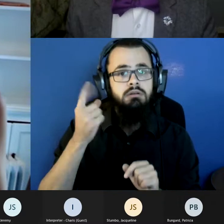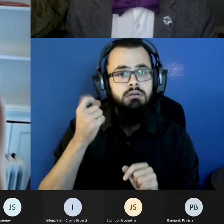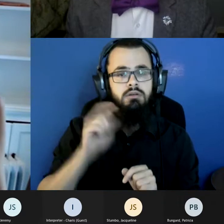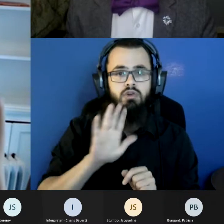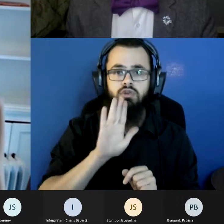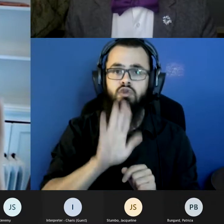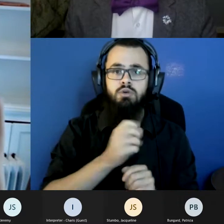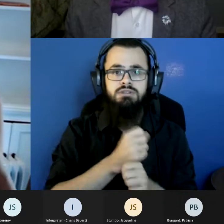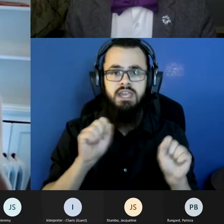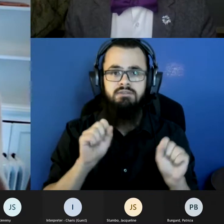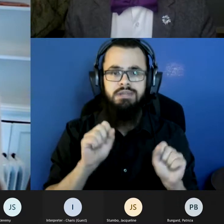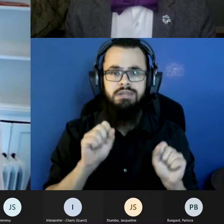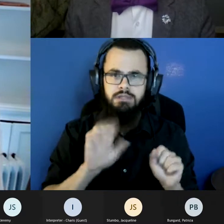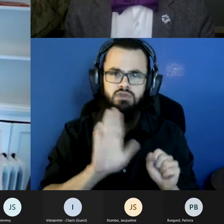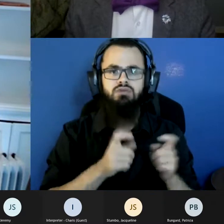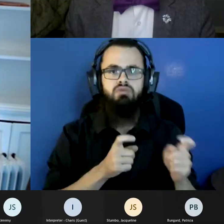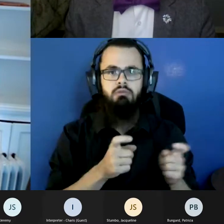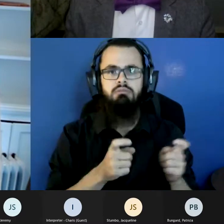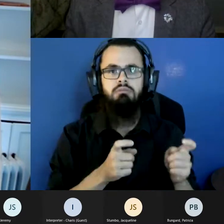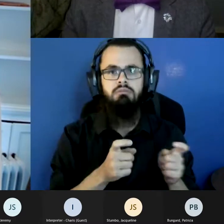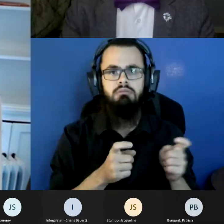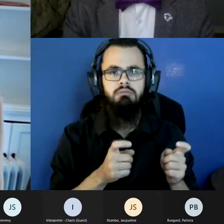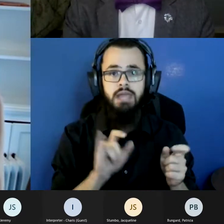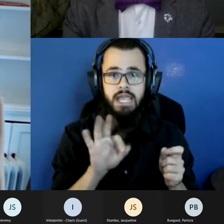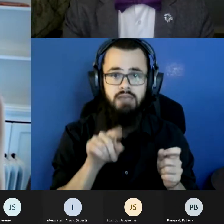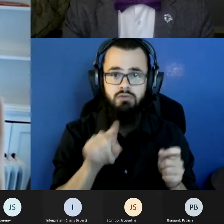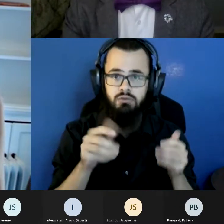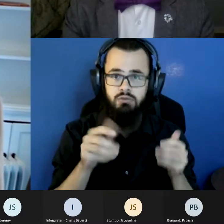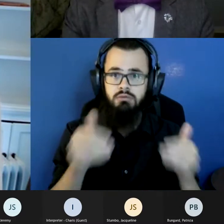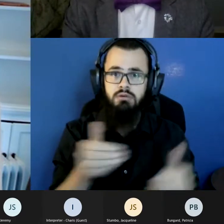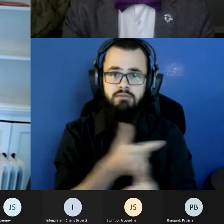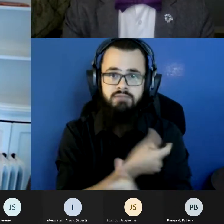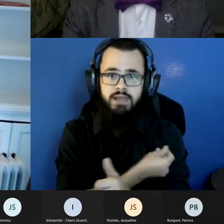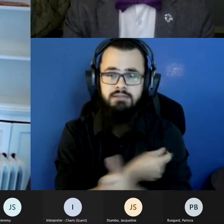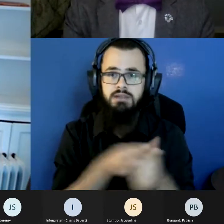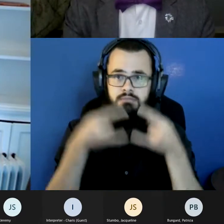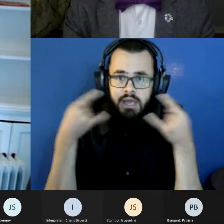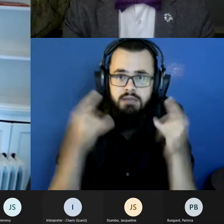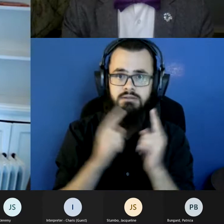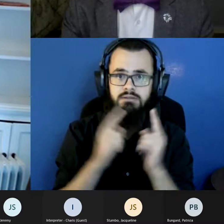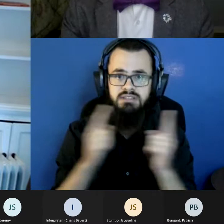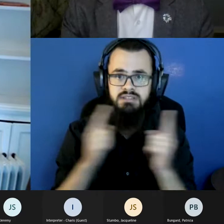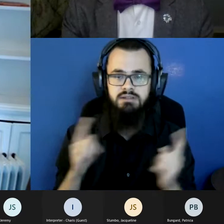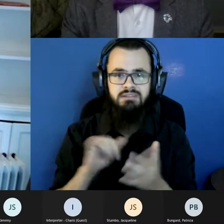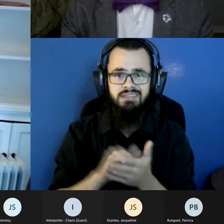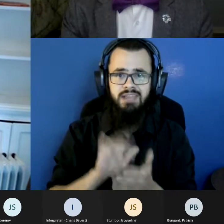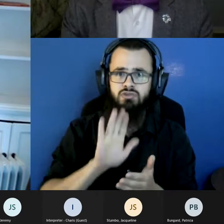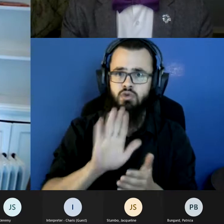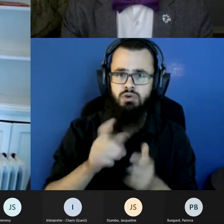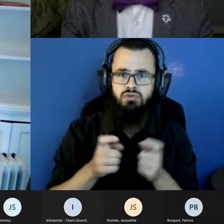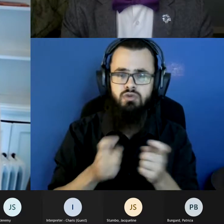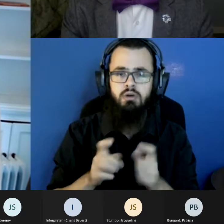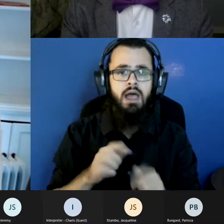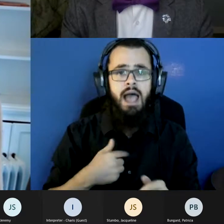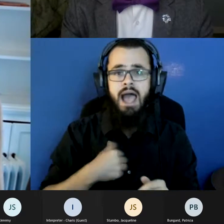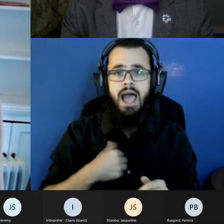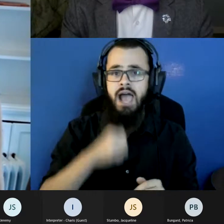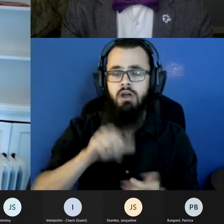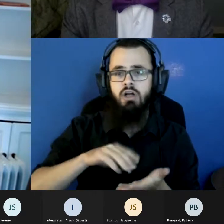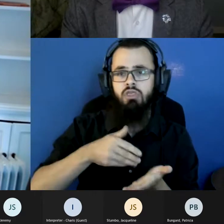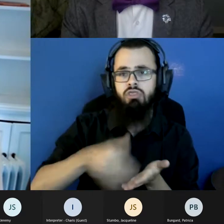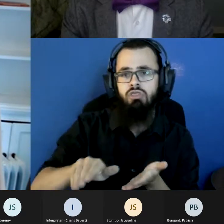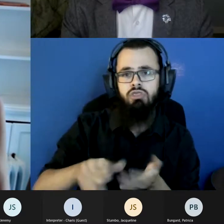take those measures. I completely understand the anxiety around this. I completely understand the